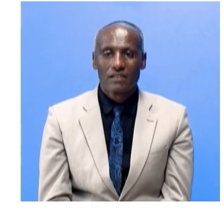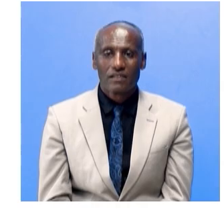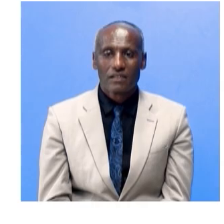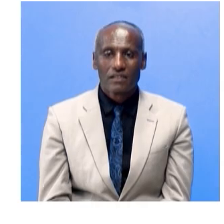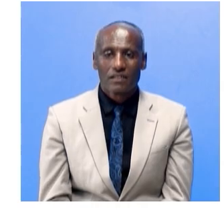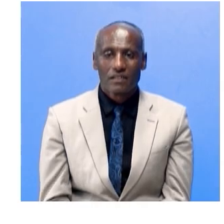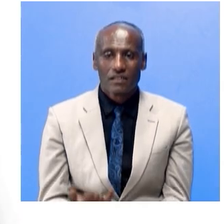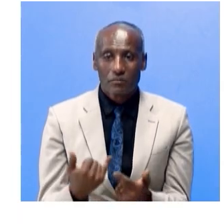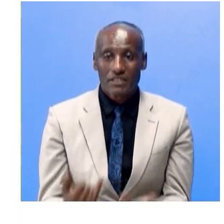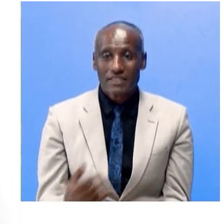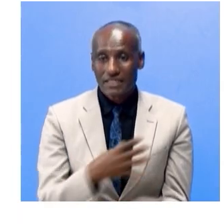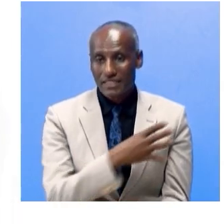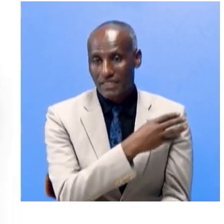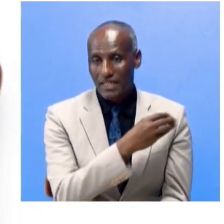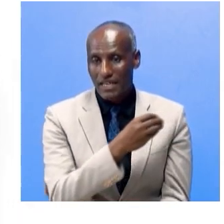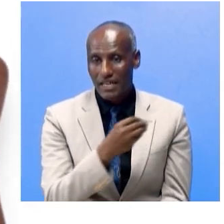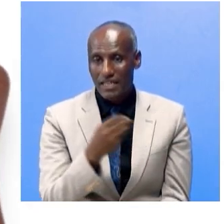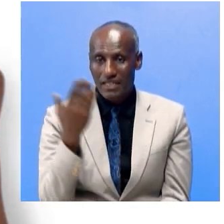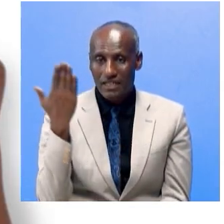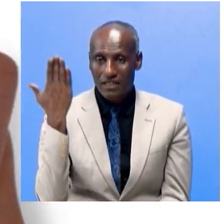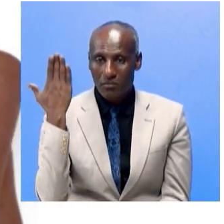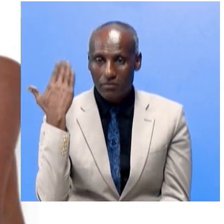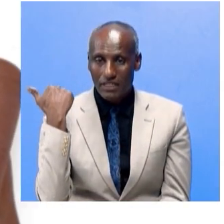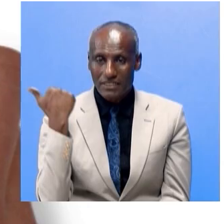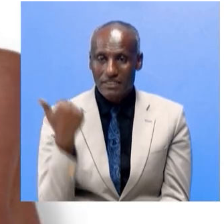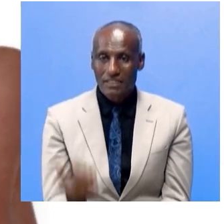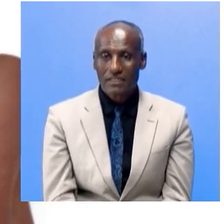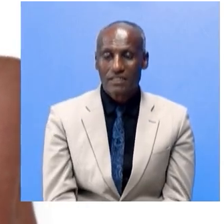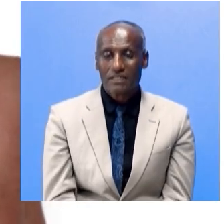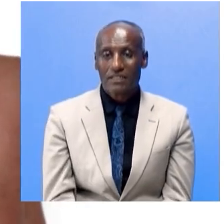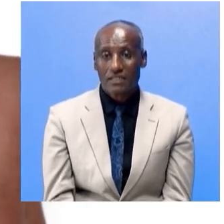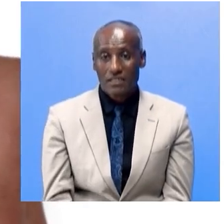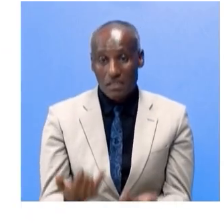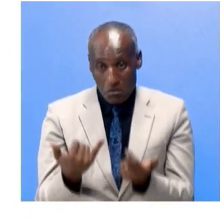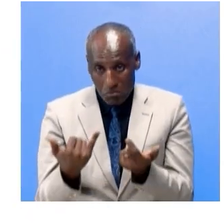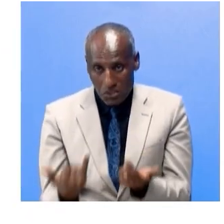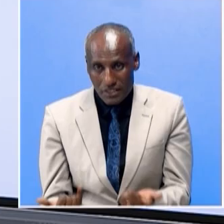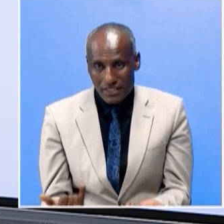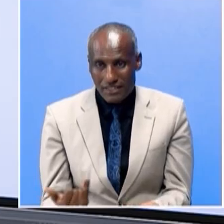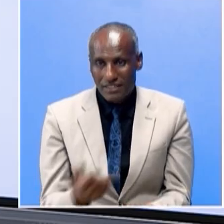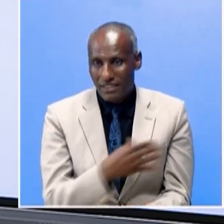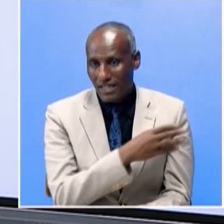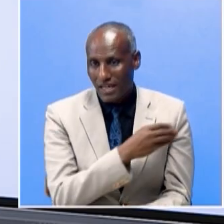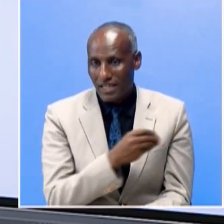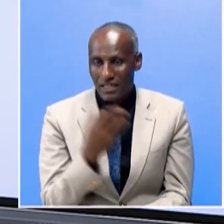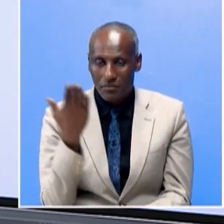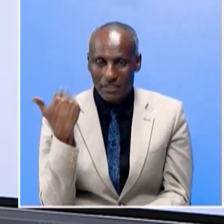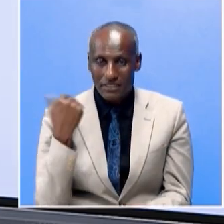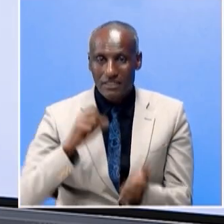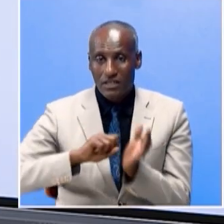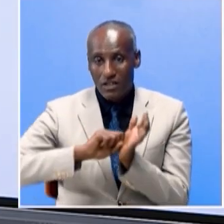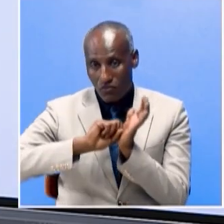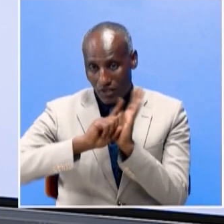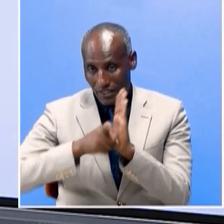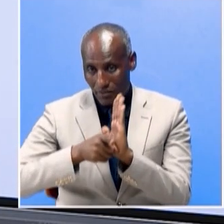past, present and past. Bear your mind. We can use them in different sense. For example, I can say